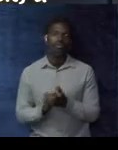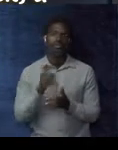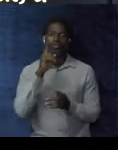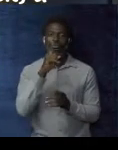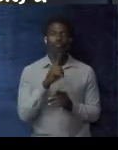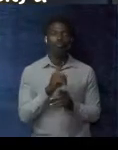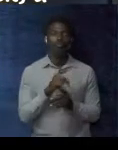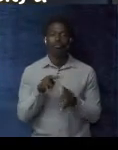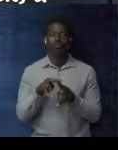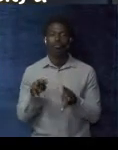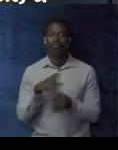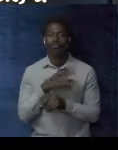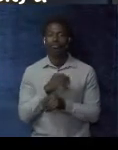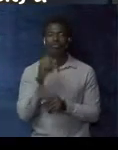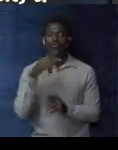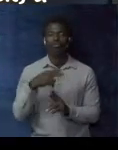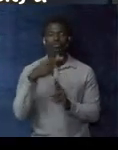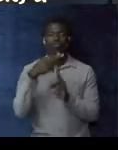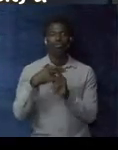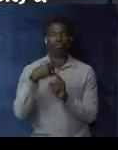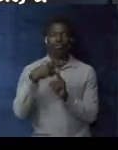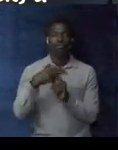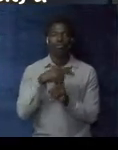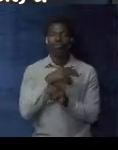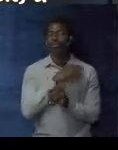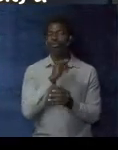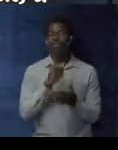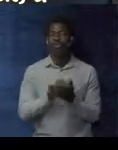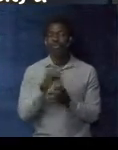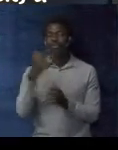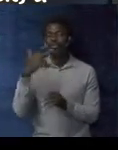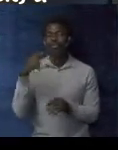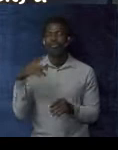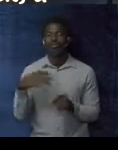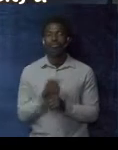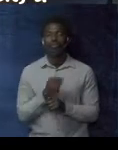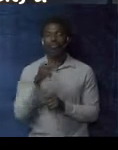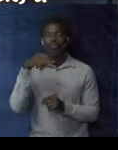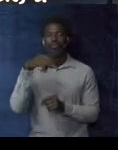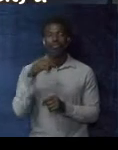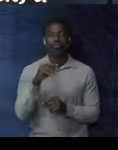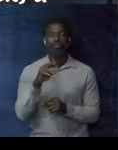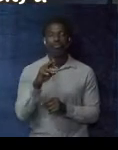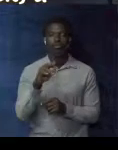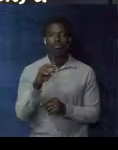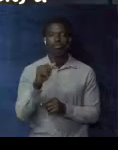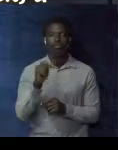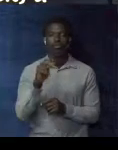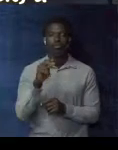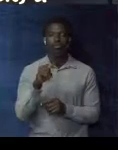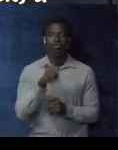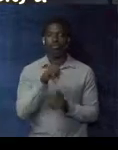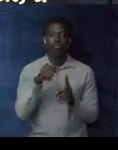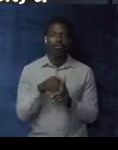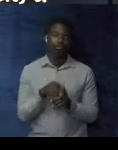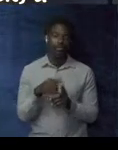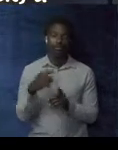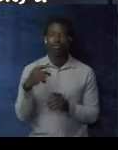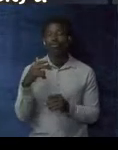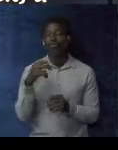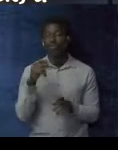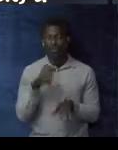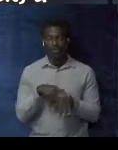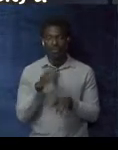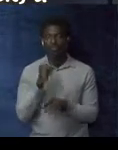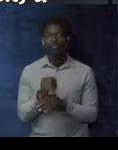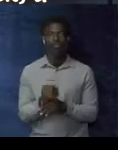radius, one horizontal radius. You have 3 o'clock, you get a quadrant. That's 90 degrees. When the time is 6 o'clock, the